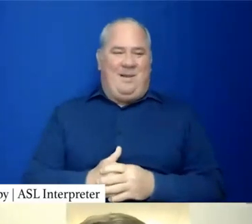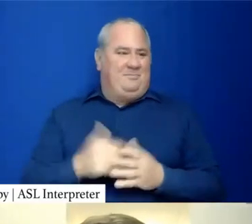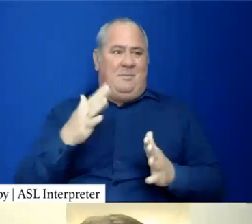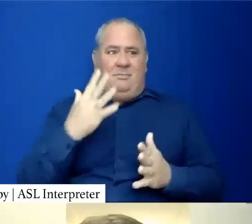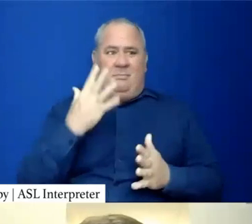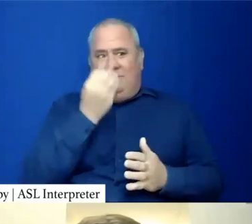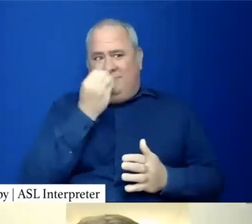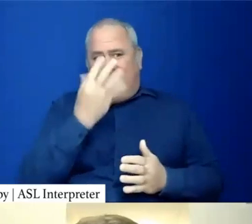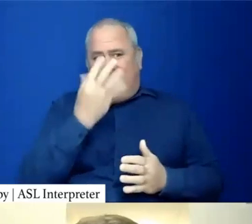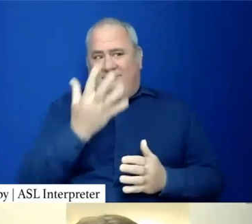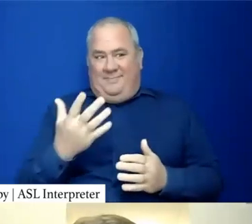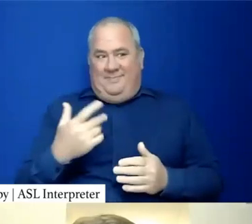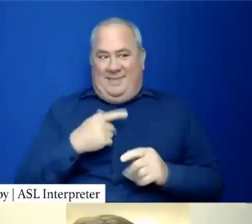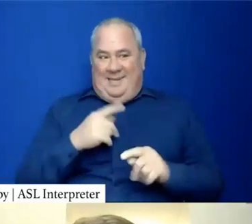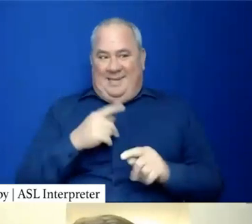into.